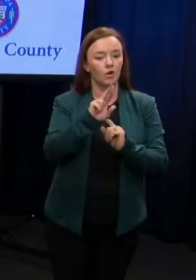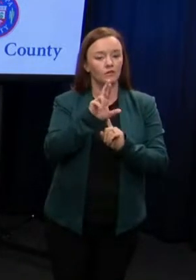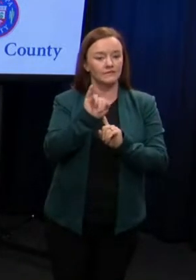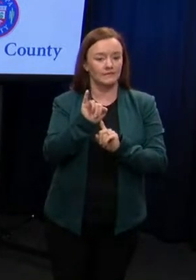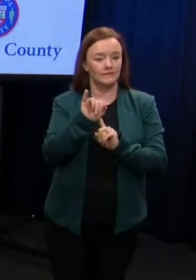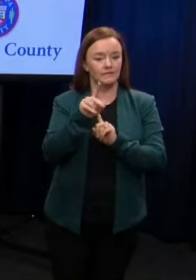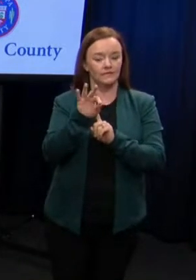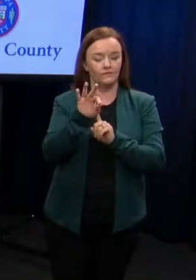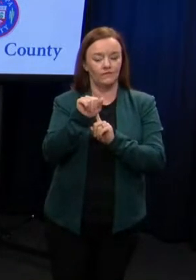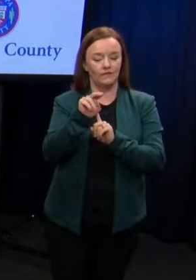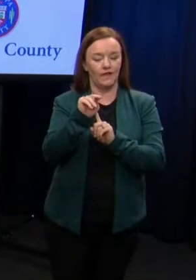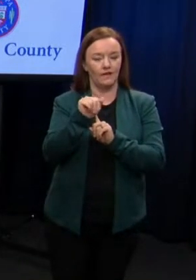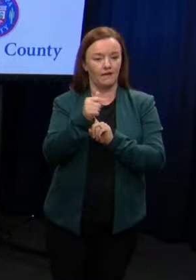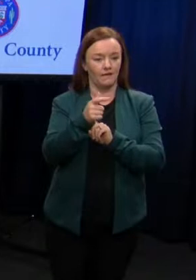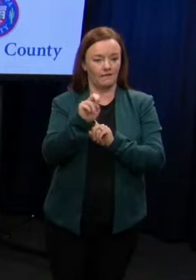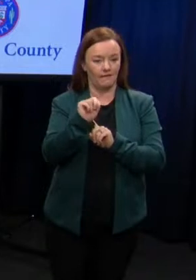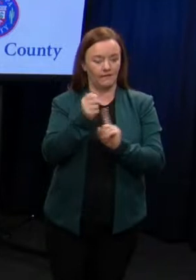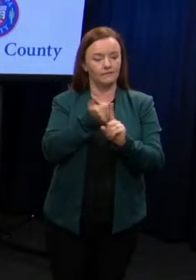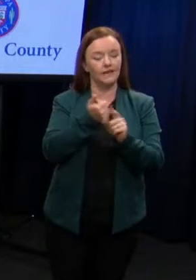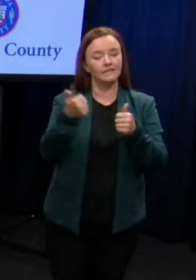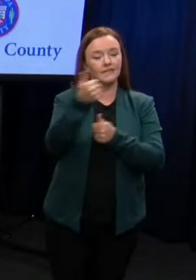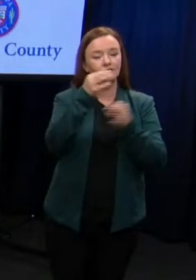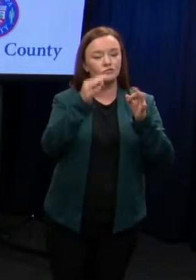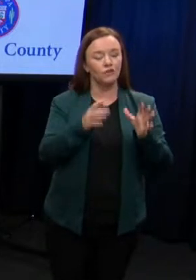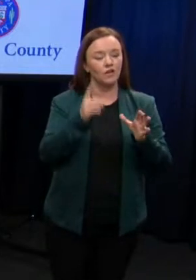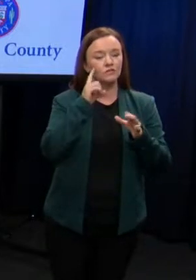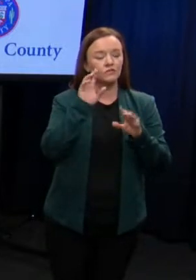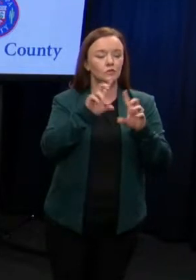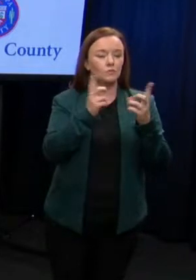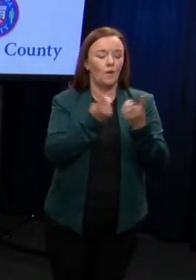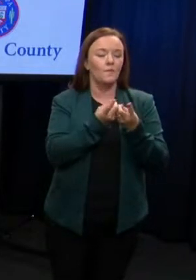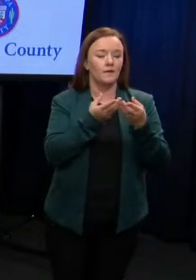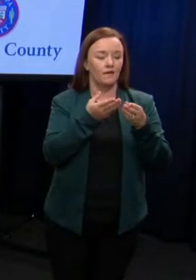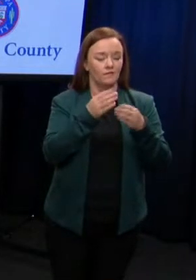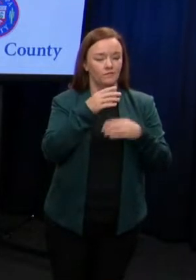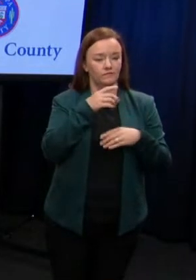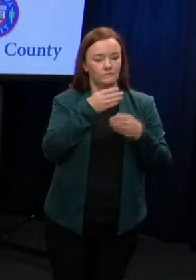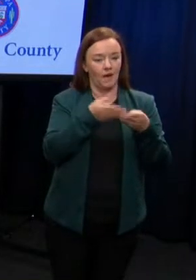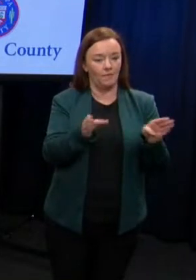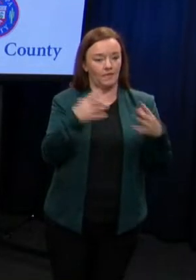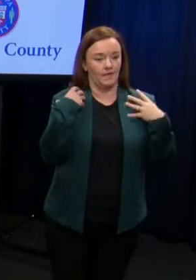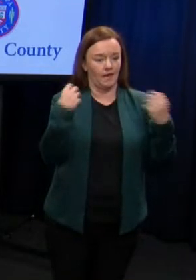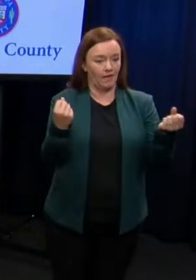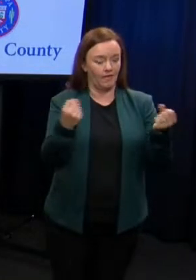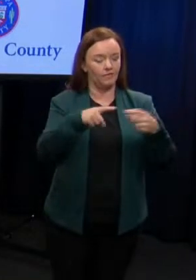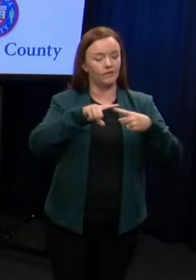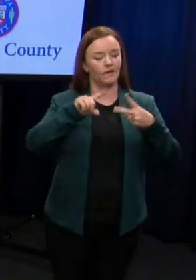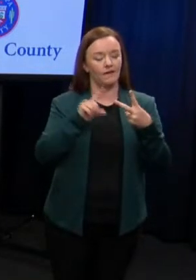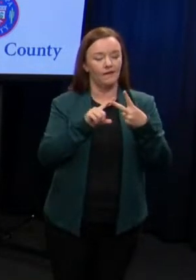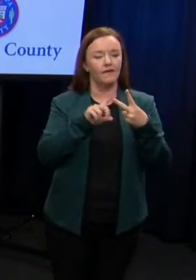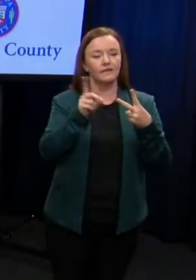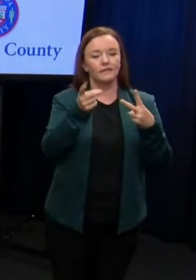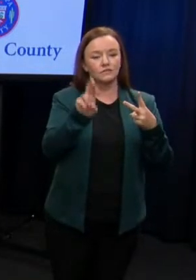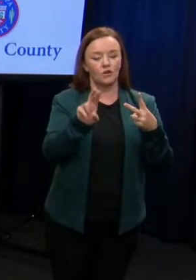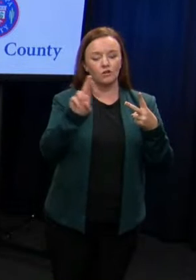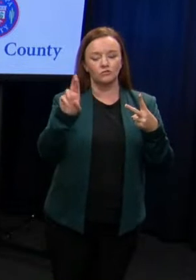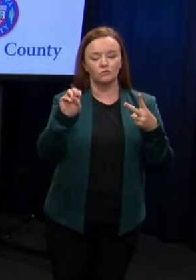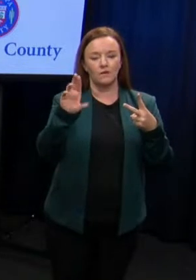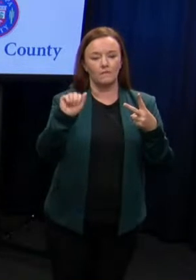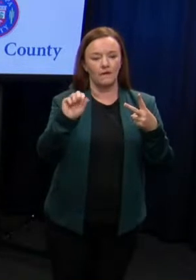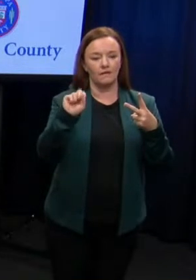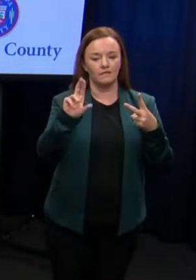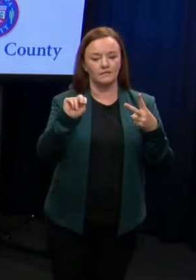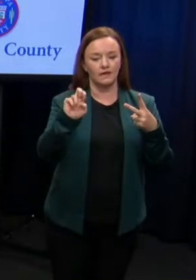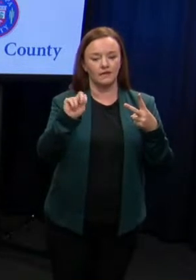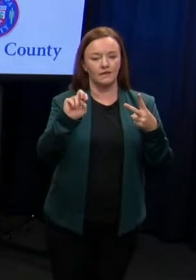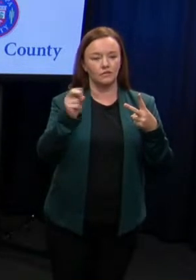of the Department of Public Health for Maricopa County. Also Rebecca Sonnenschein, Dr. Rebecca Sonnenschein. She's our Medical Director for Disease